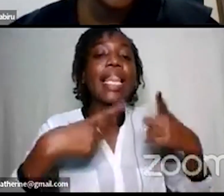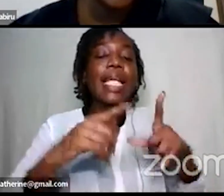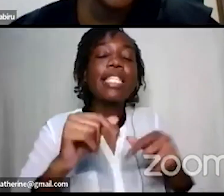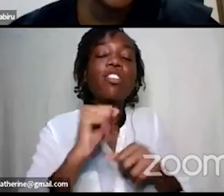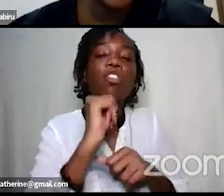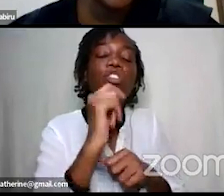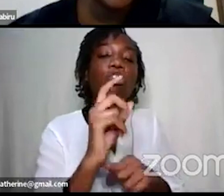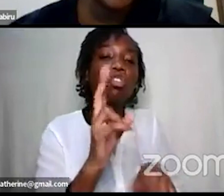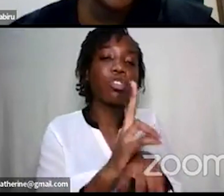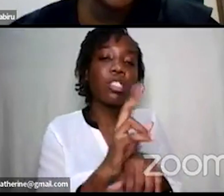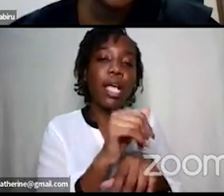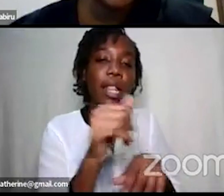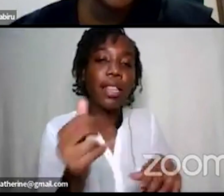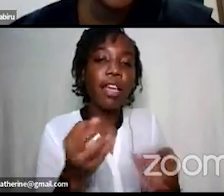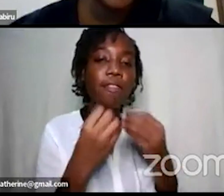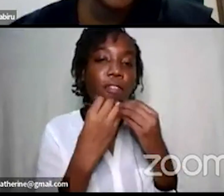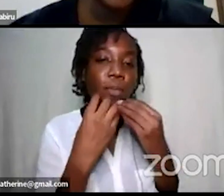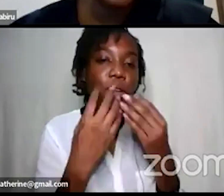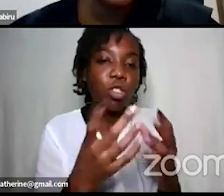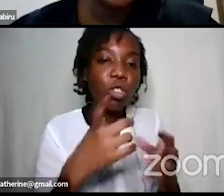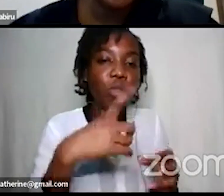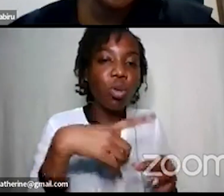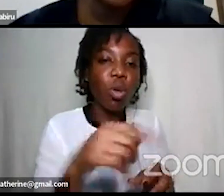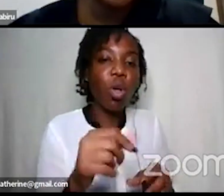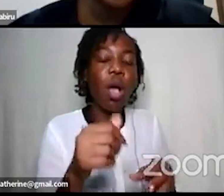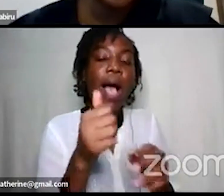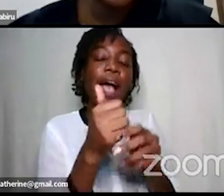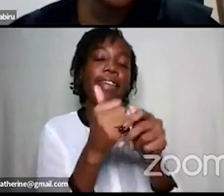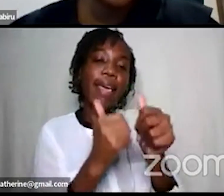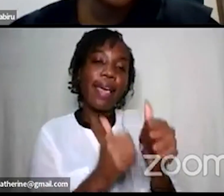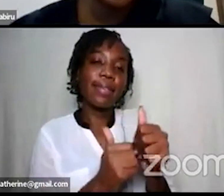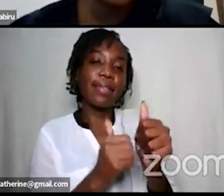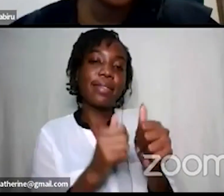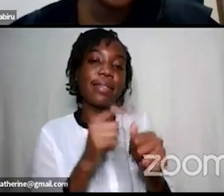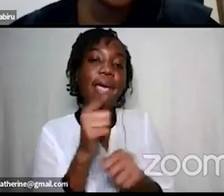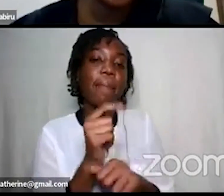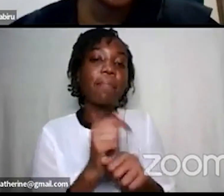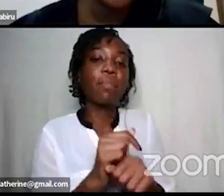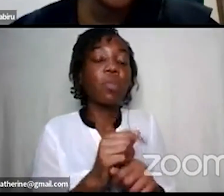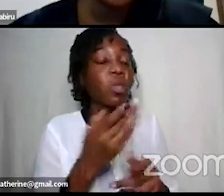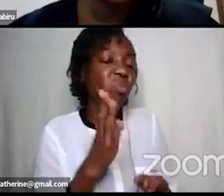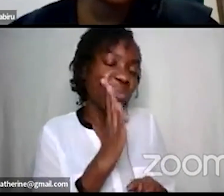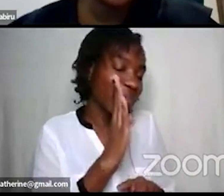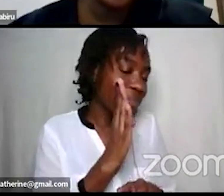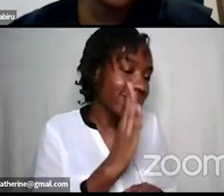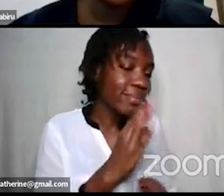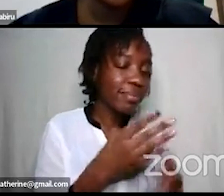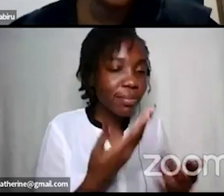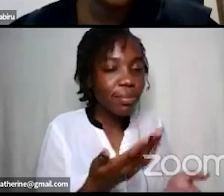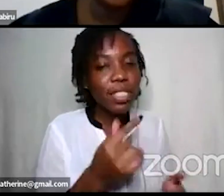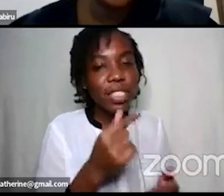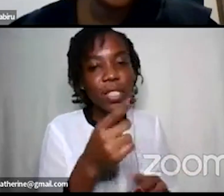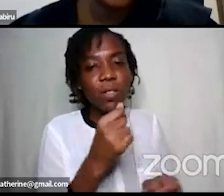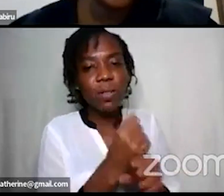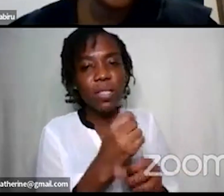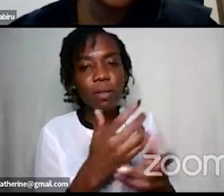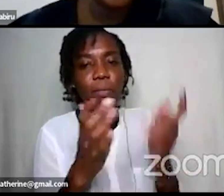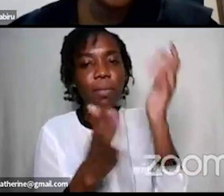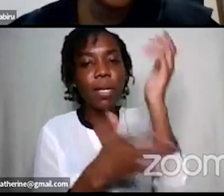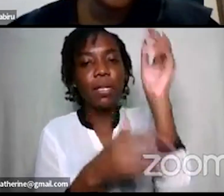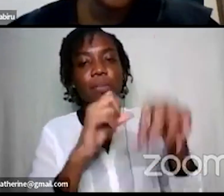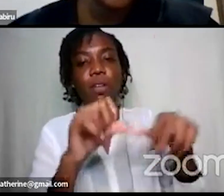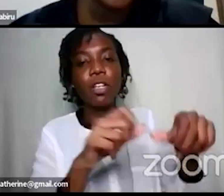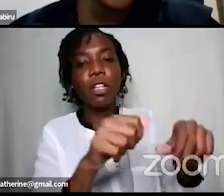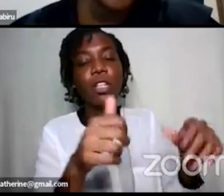others' information to go against them. In short, backbiting and such forth. You never know what they're going through.